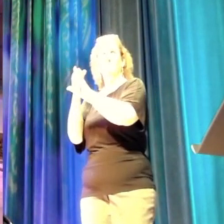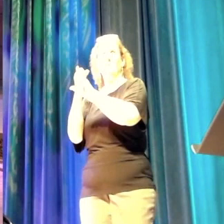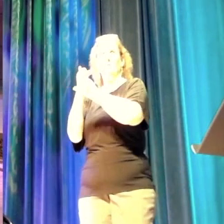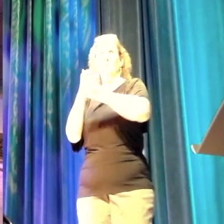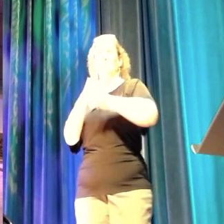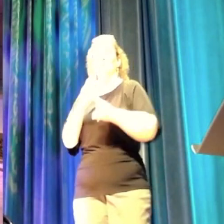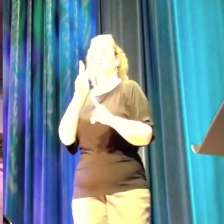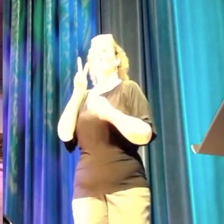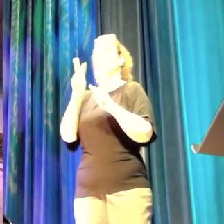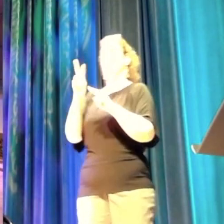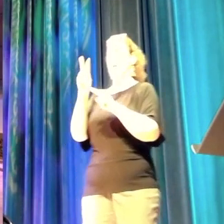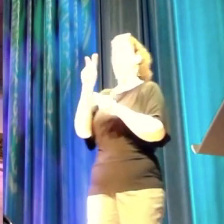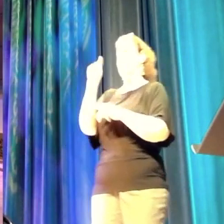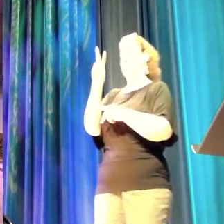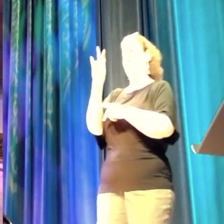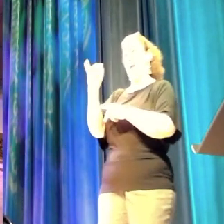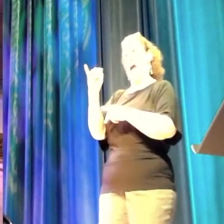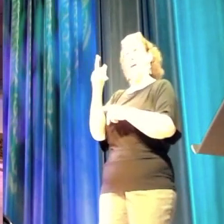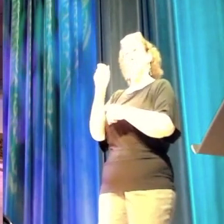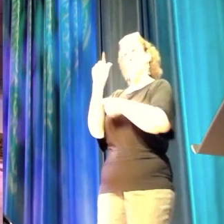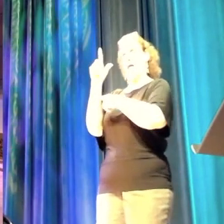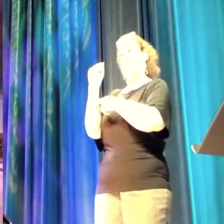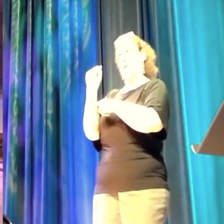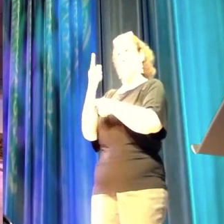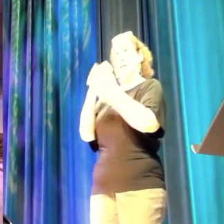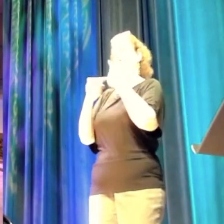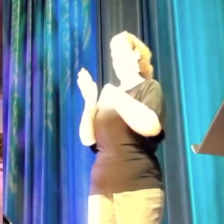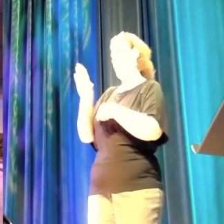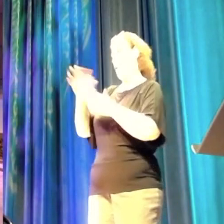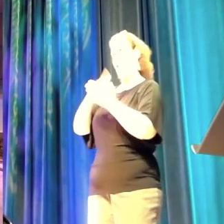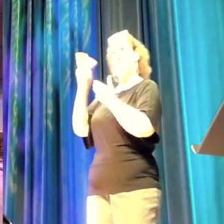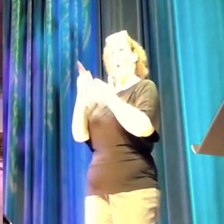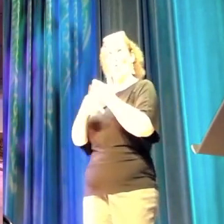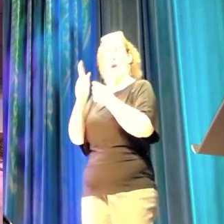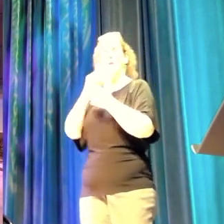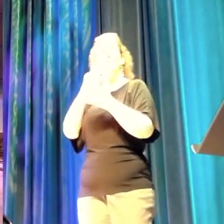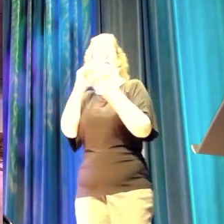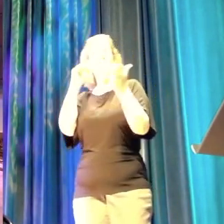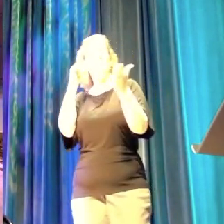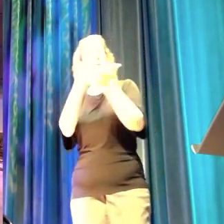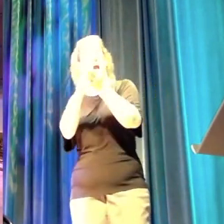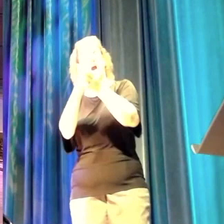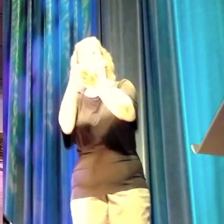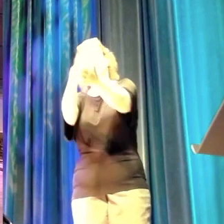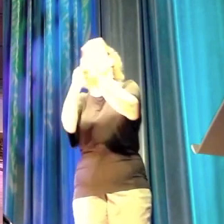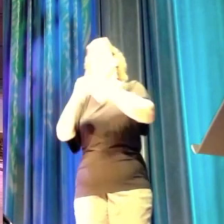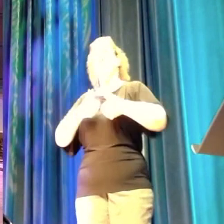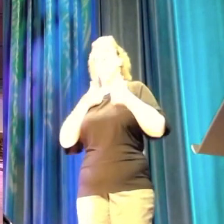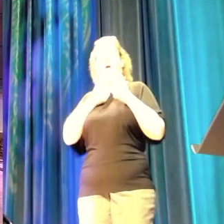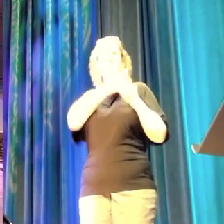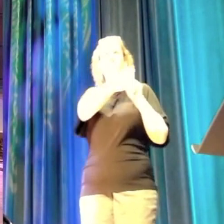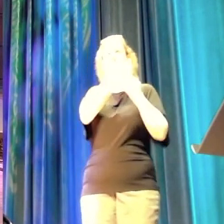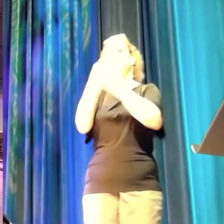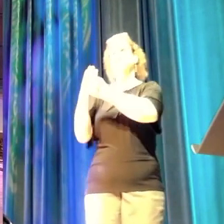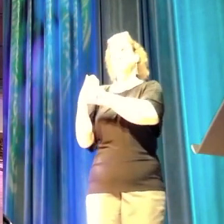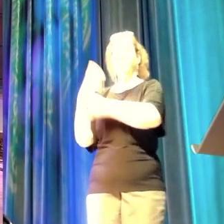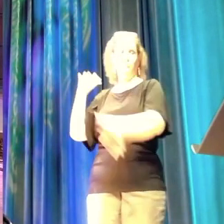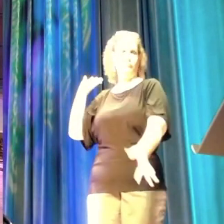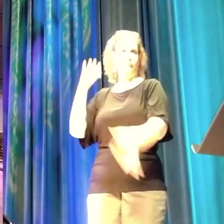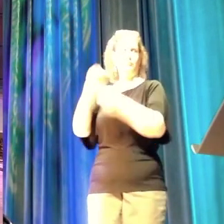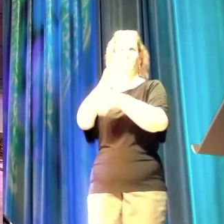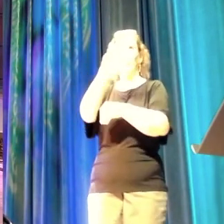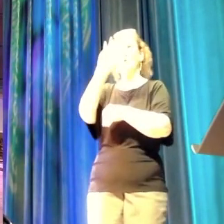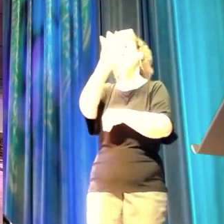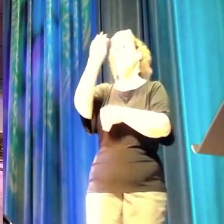from Alabama that came to Mary Jean's program, we're looking at thousands of lives impact over the past 30 to 40 years.